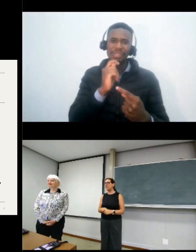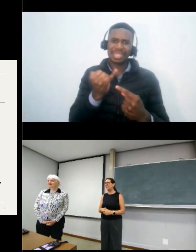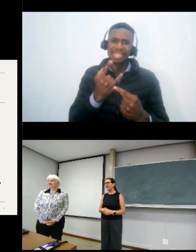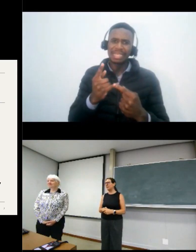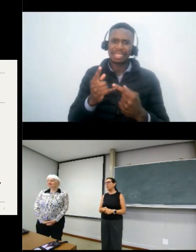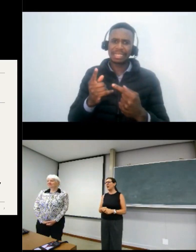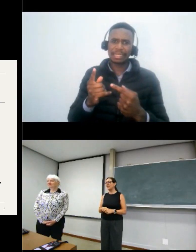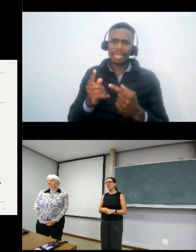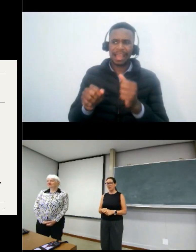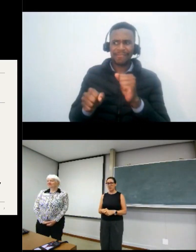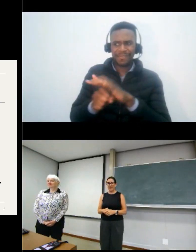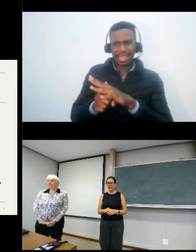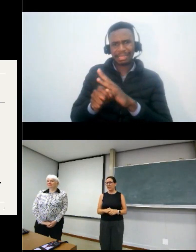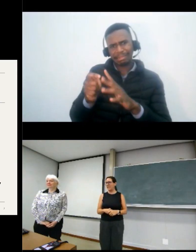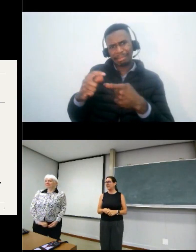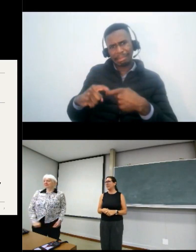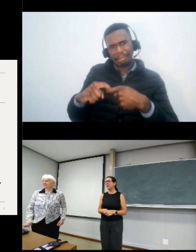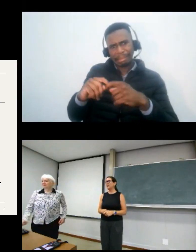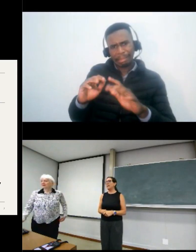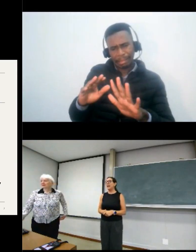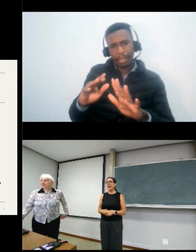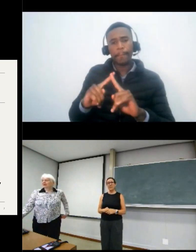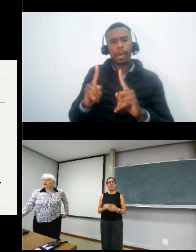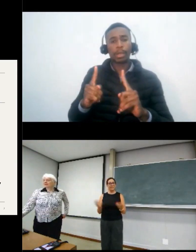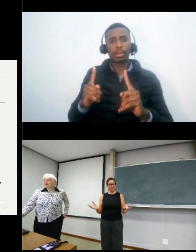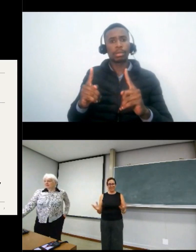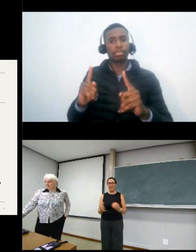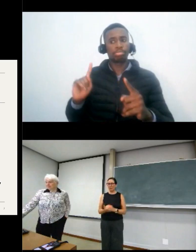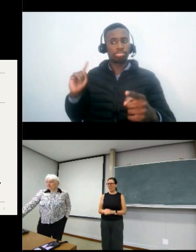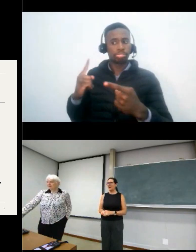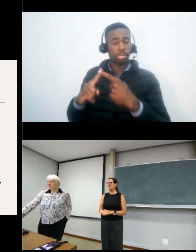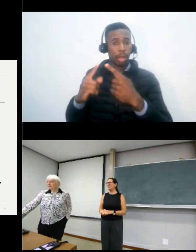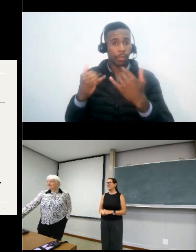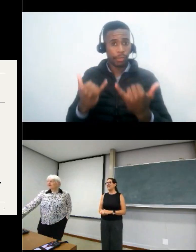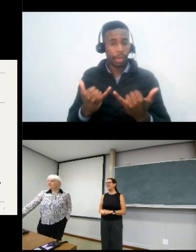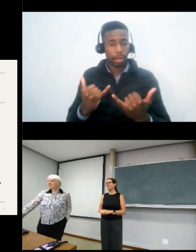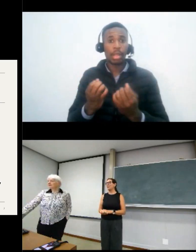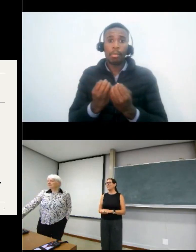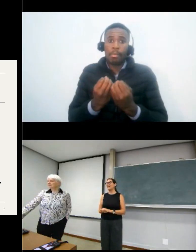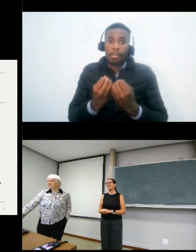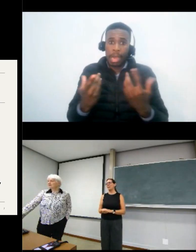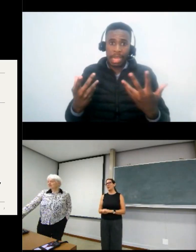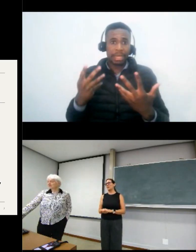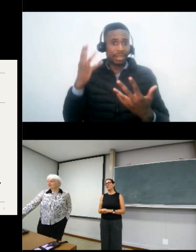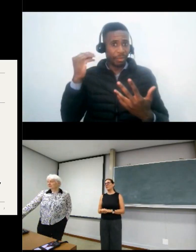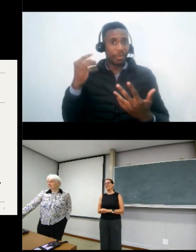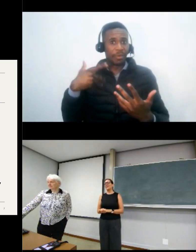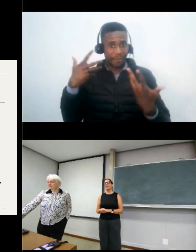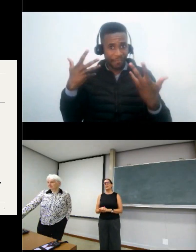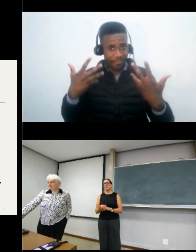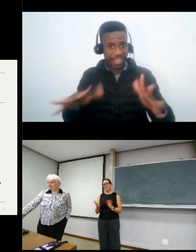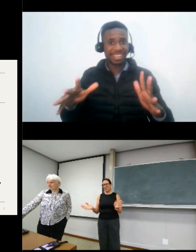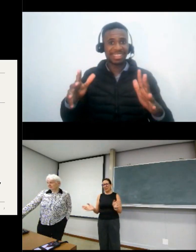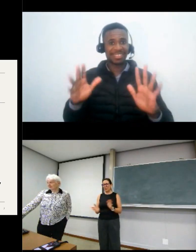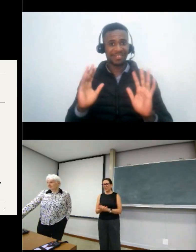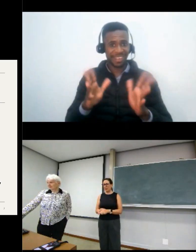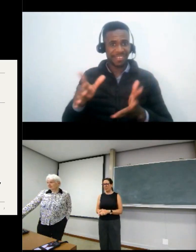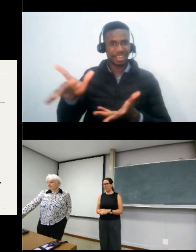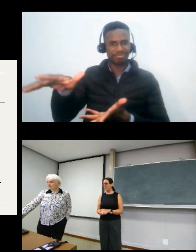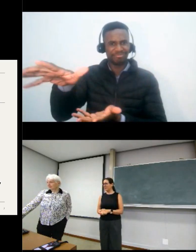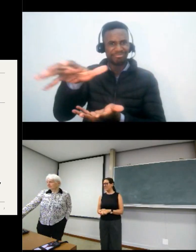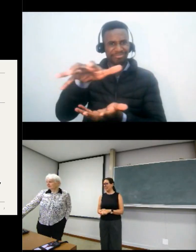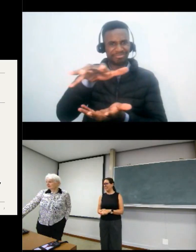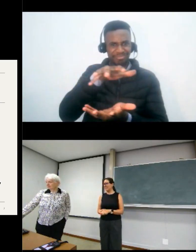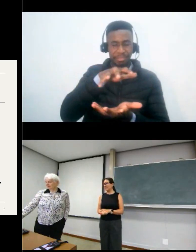to date to collect quite a large amount of data and different types of data from a diverse